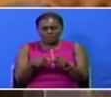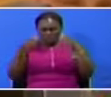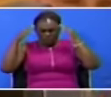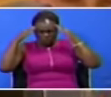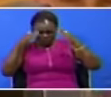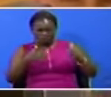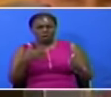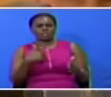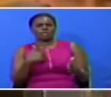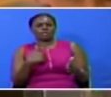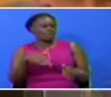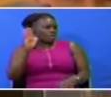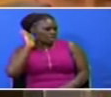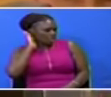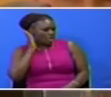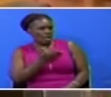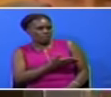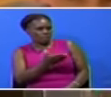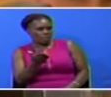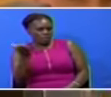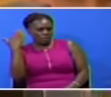committed. I will listen to you. I was